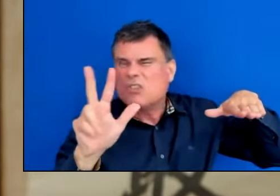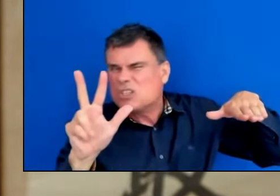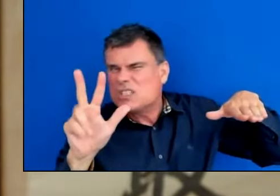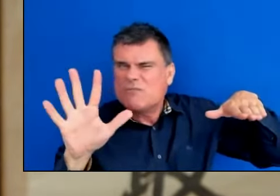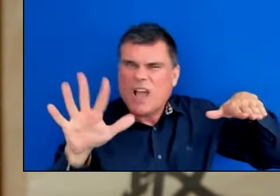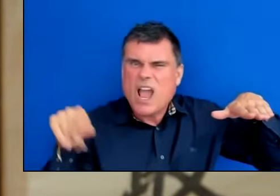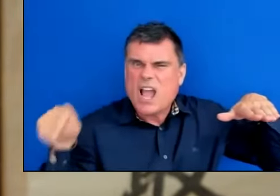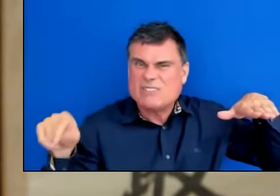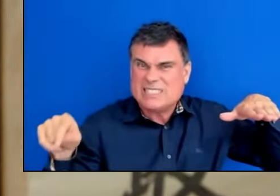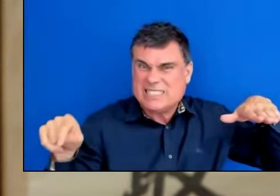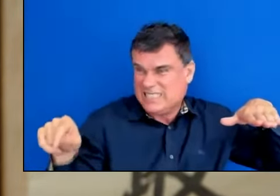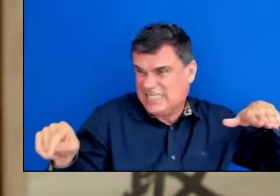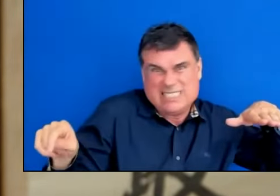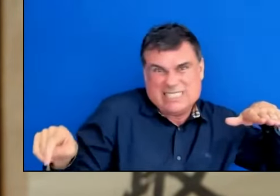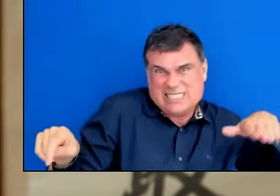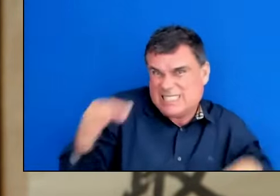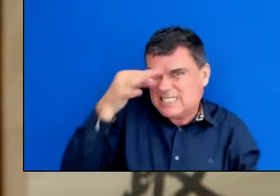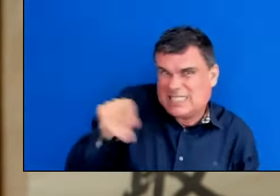today.